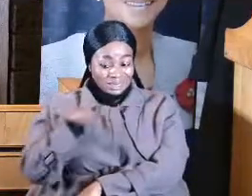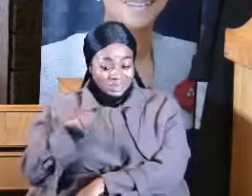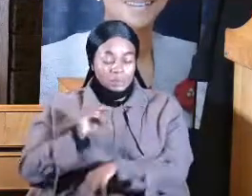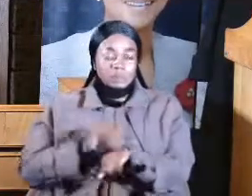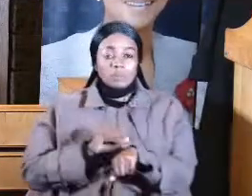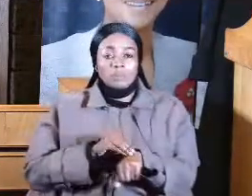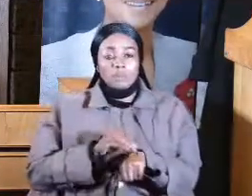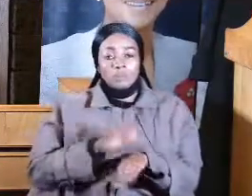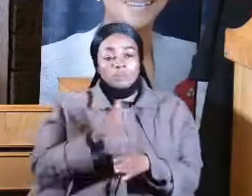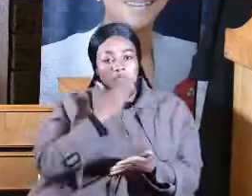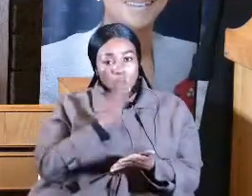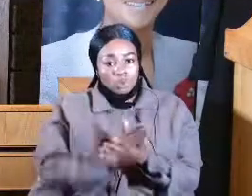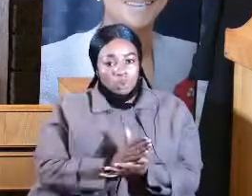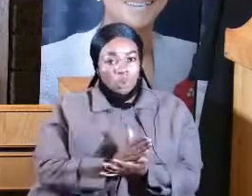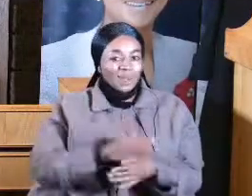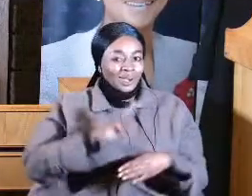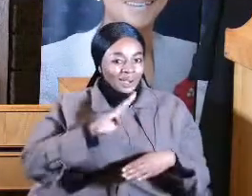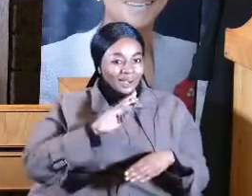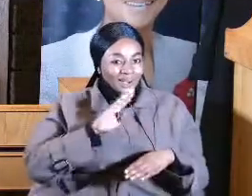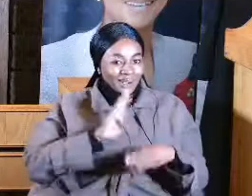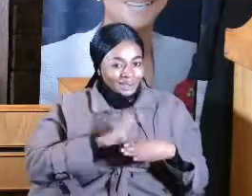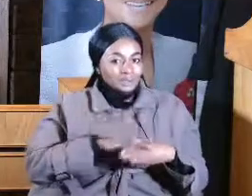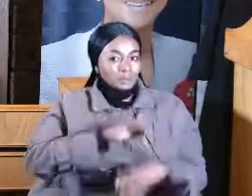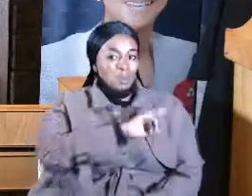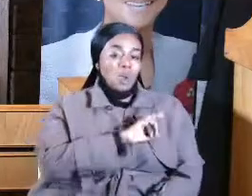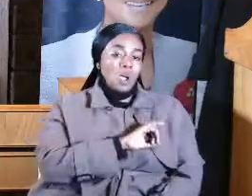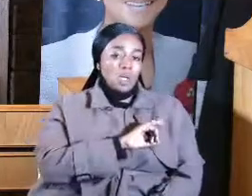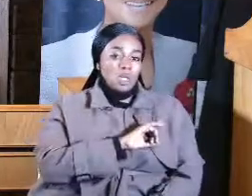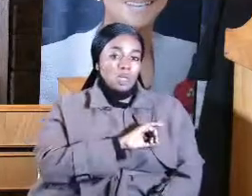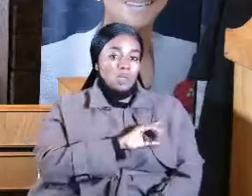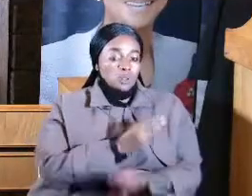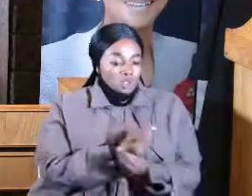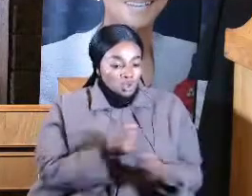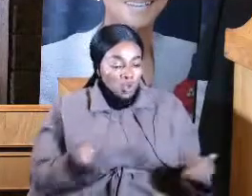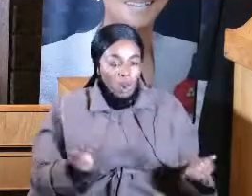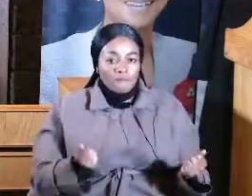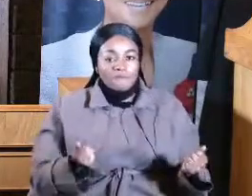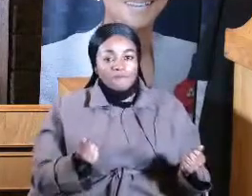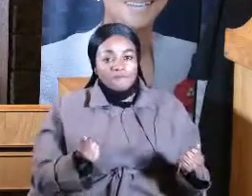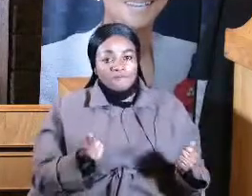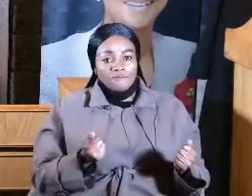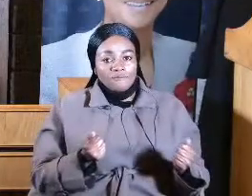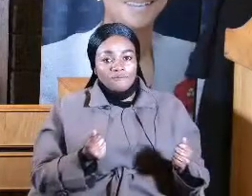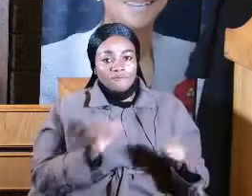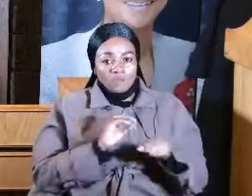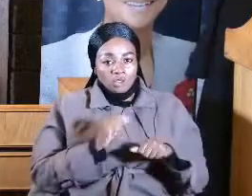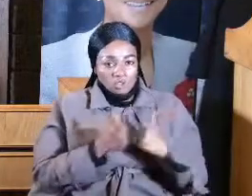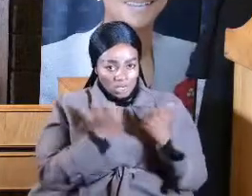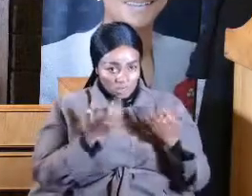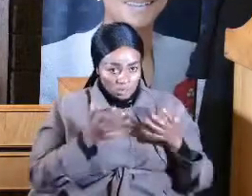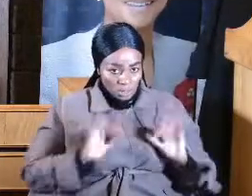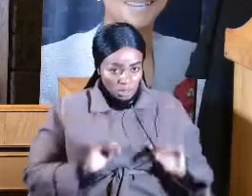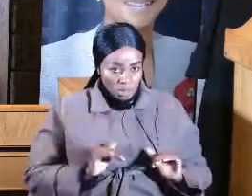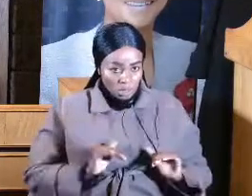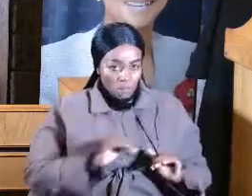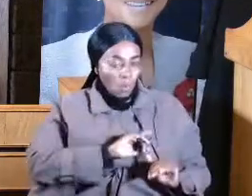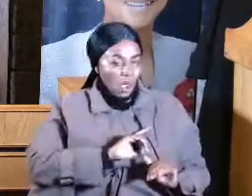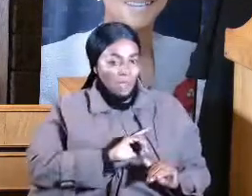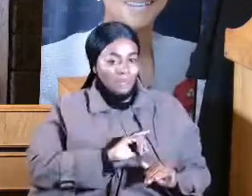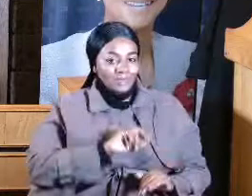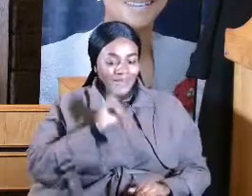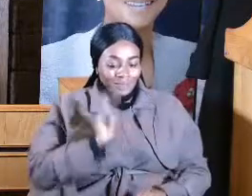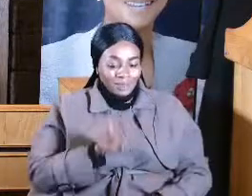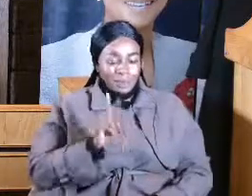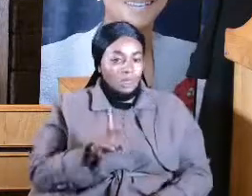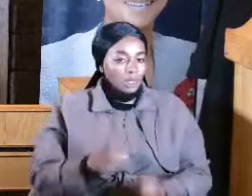make sure what are the reasons that are making this, and how can we capacitate the young ones so that this should not repeat